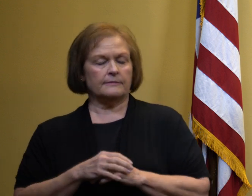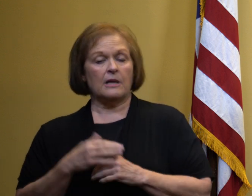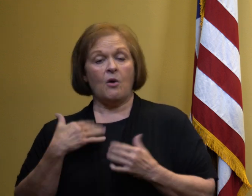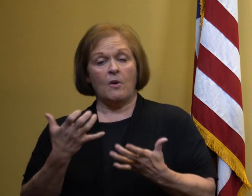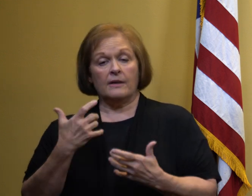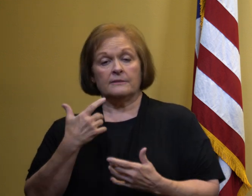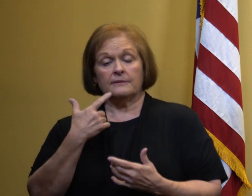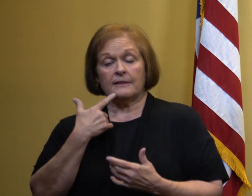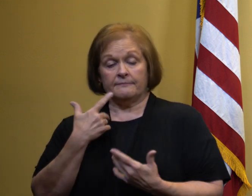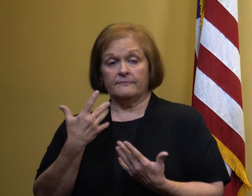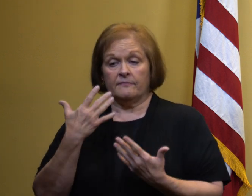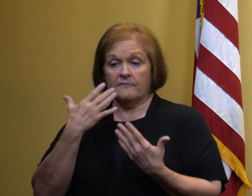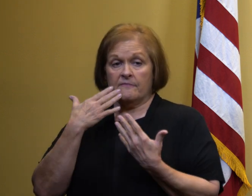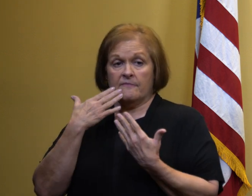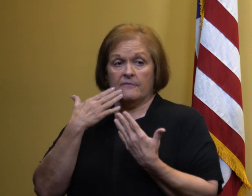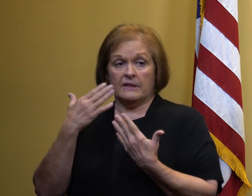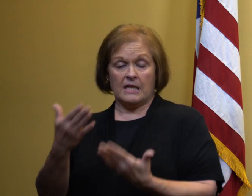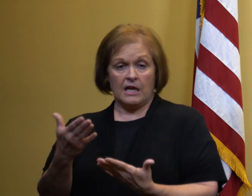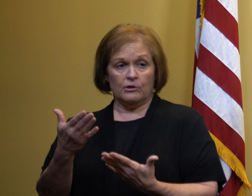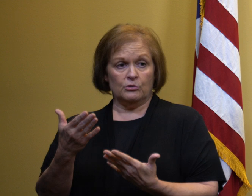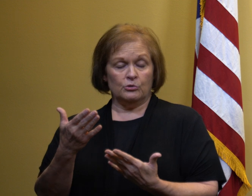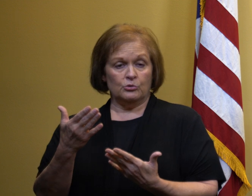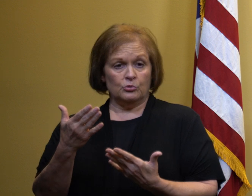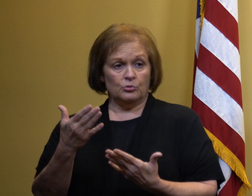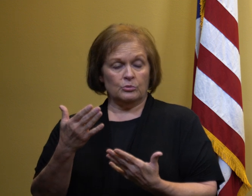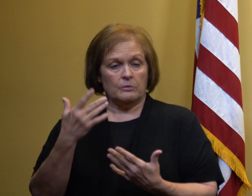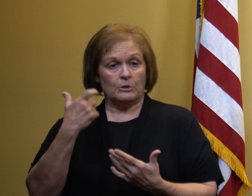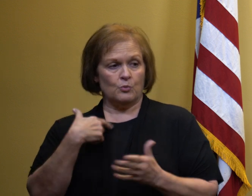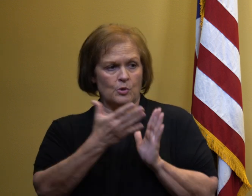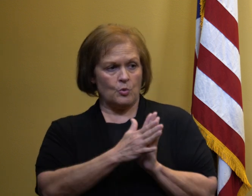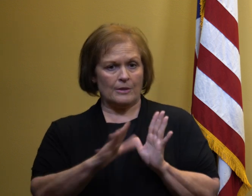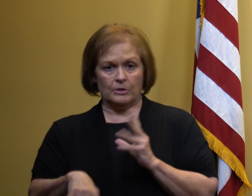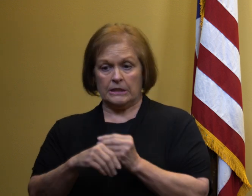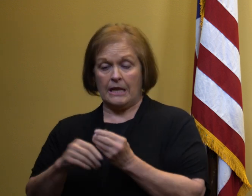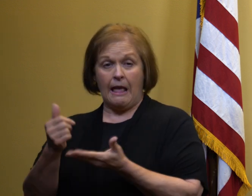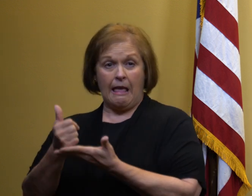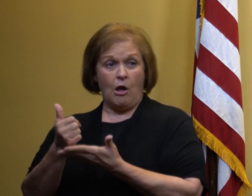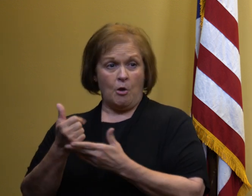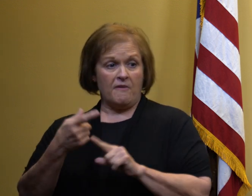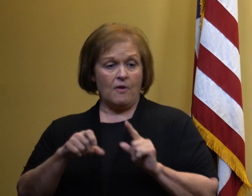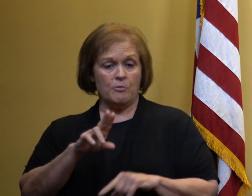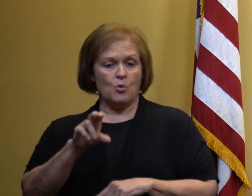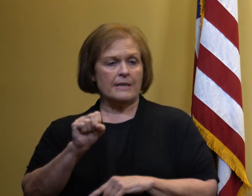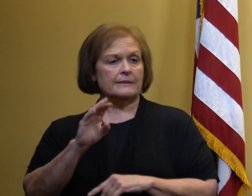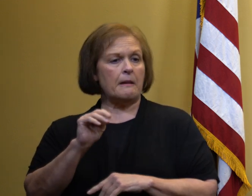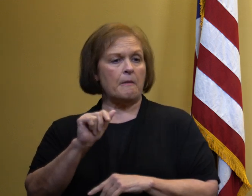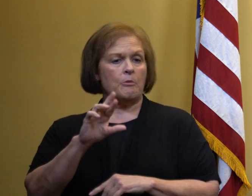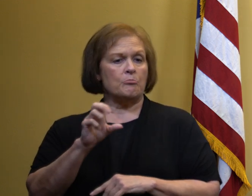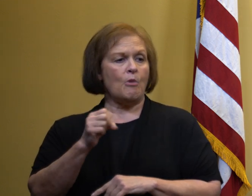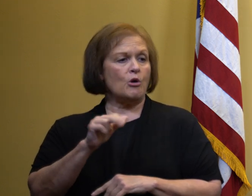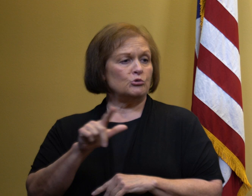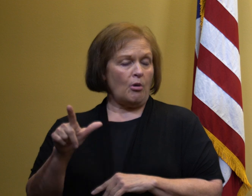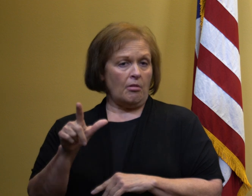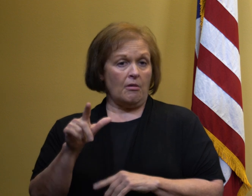you to, as we requested additional manpower help from our U.S. Marshals.